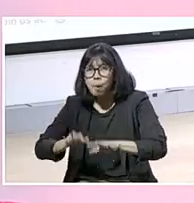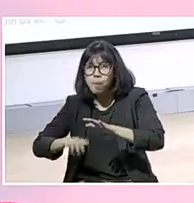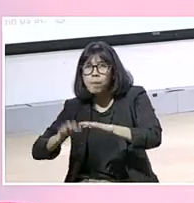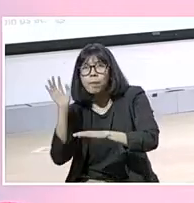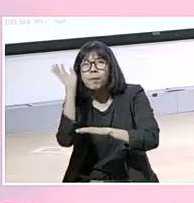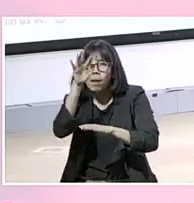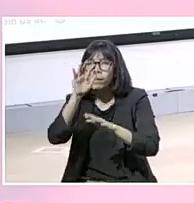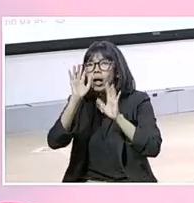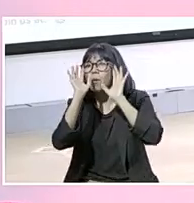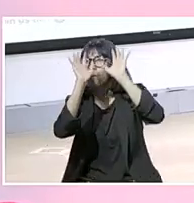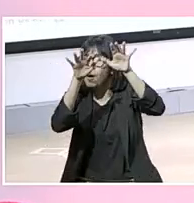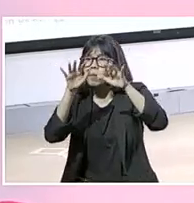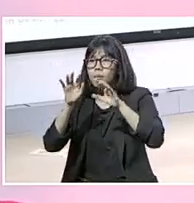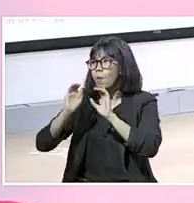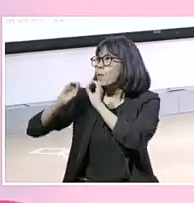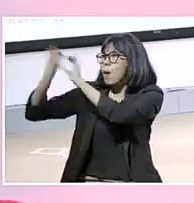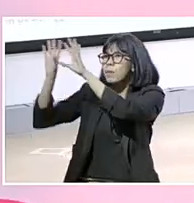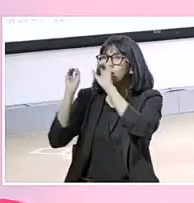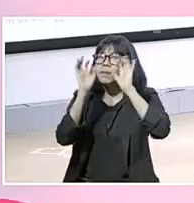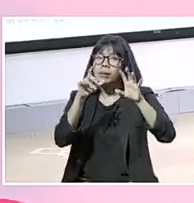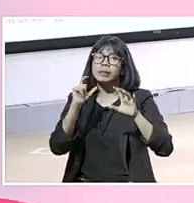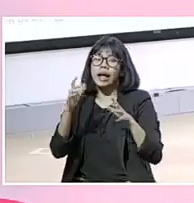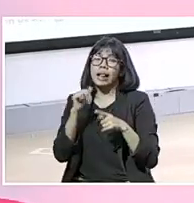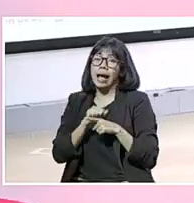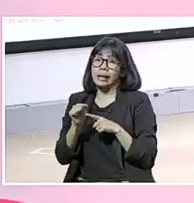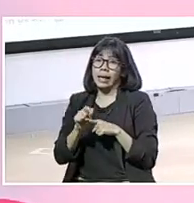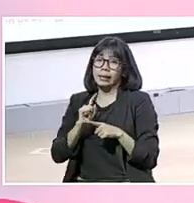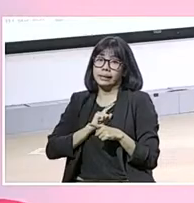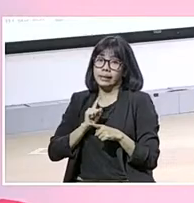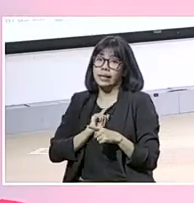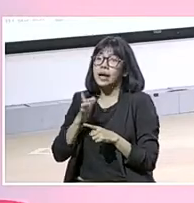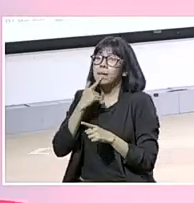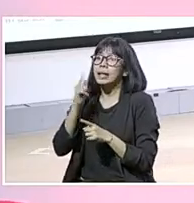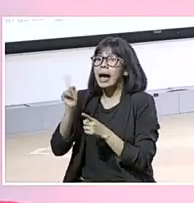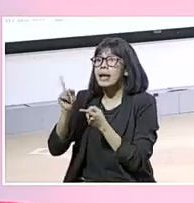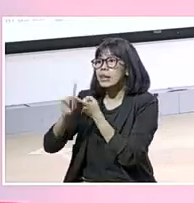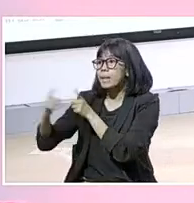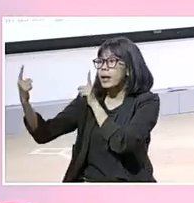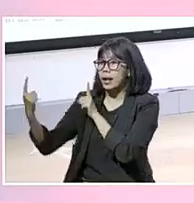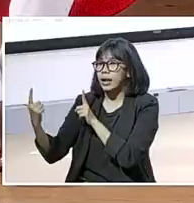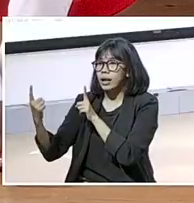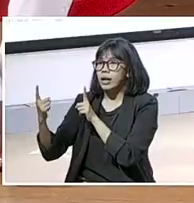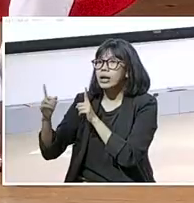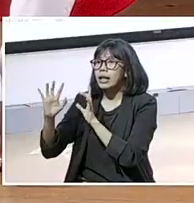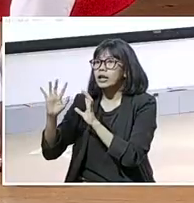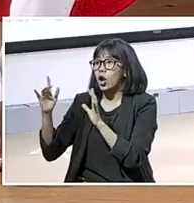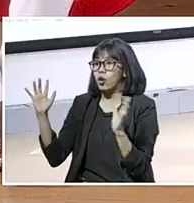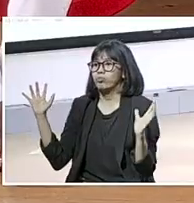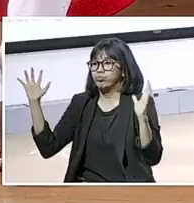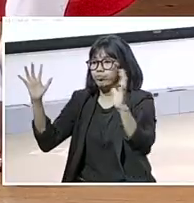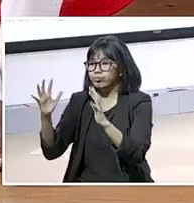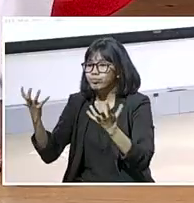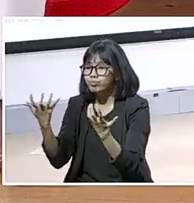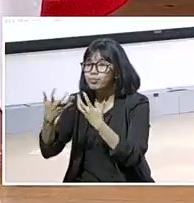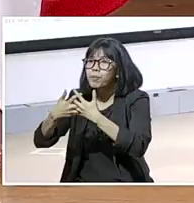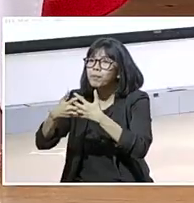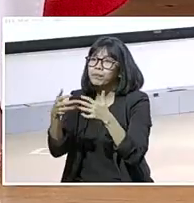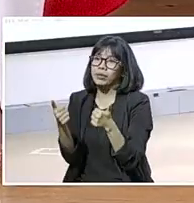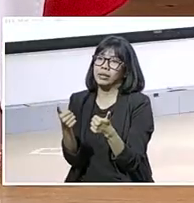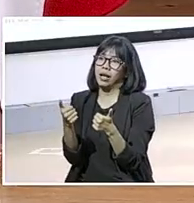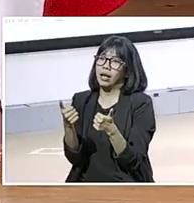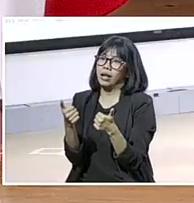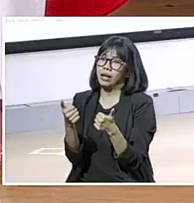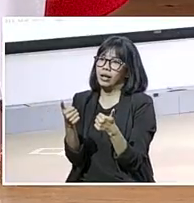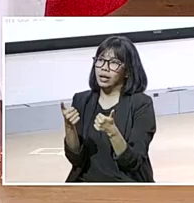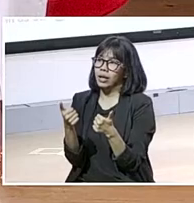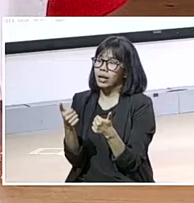sport. I would say those are some things that you can do to continue to work on your game. All right. Thank you, Crystal. Do you have any tips? Yeah,